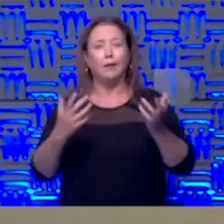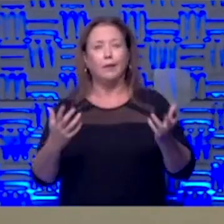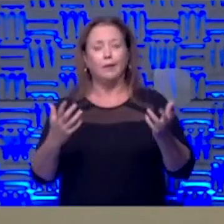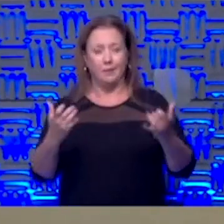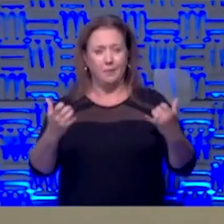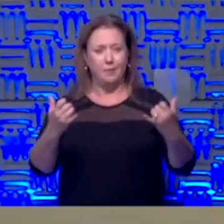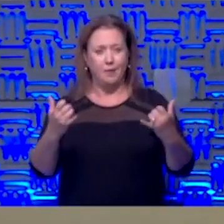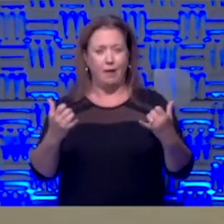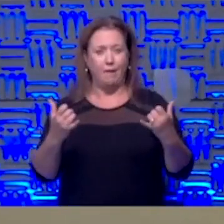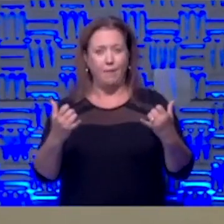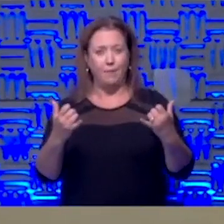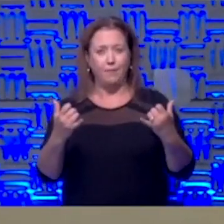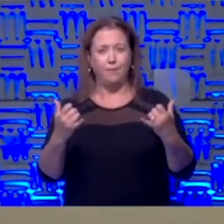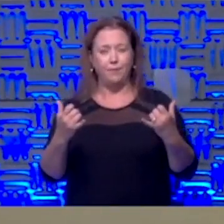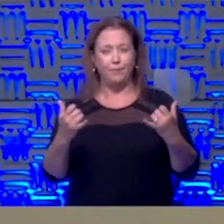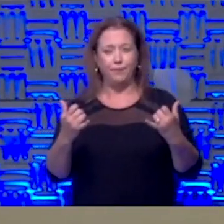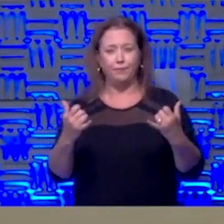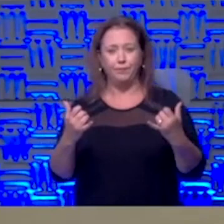now,